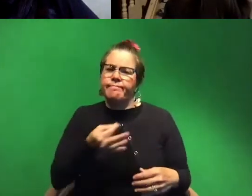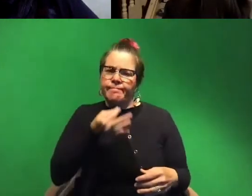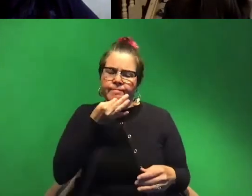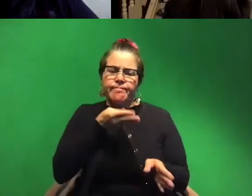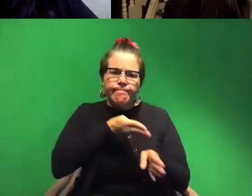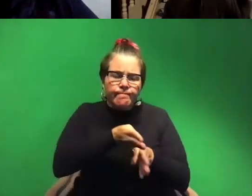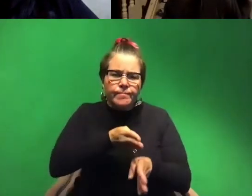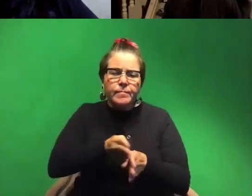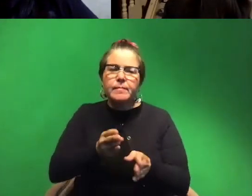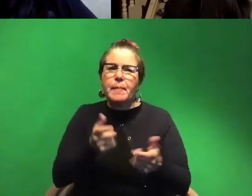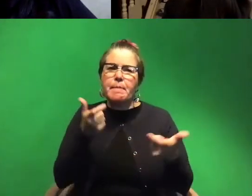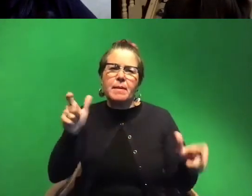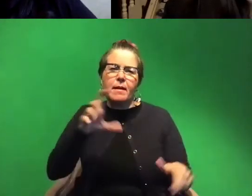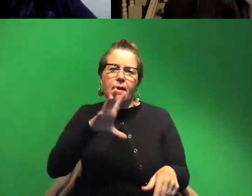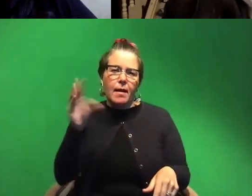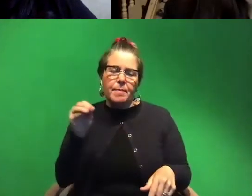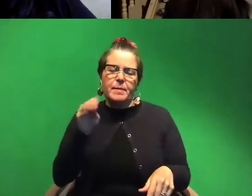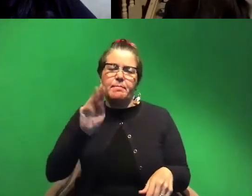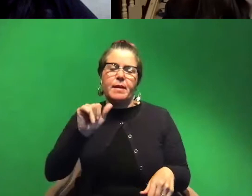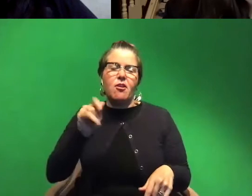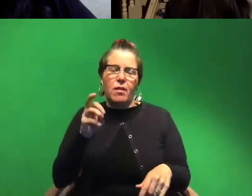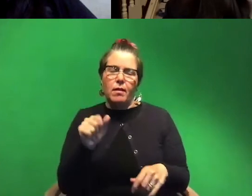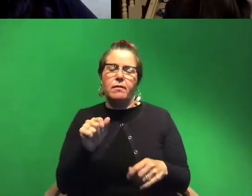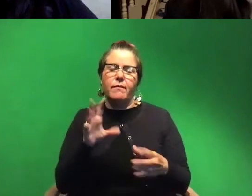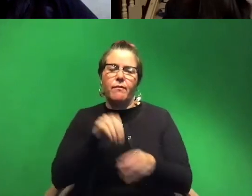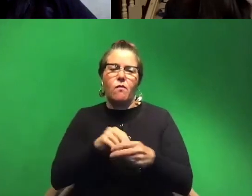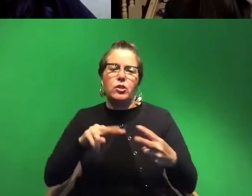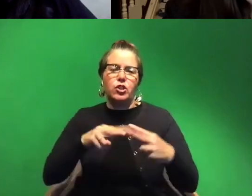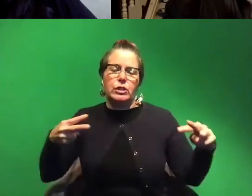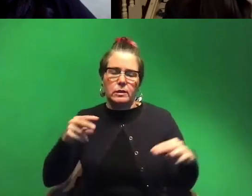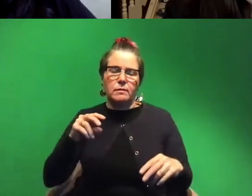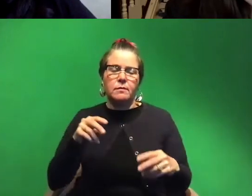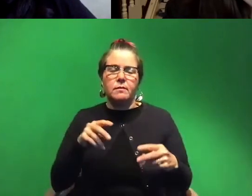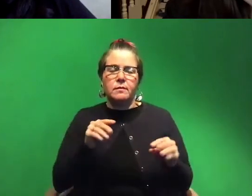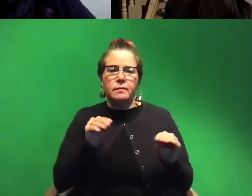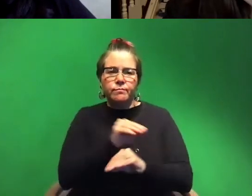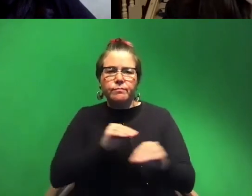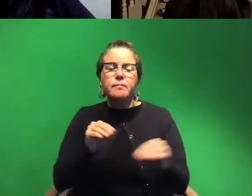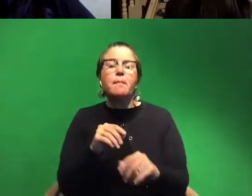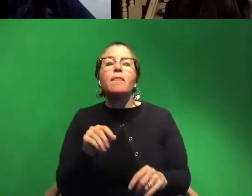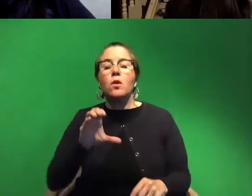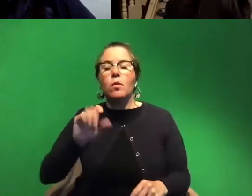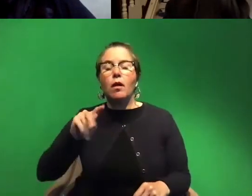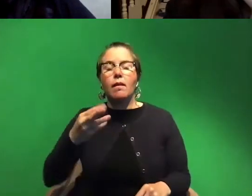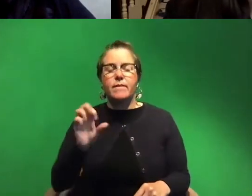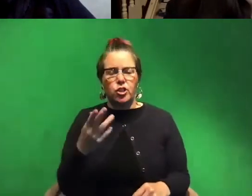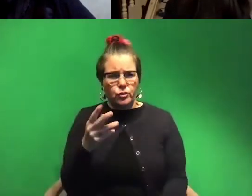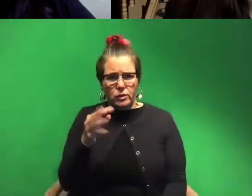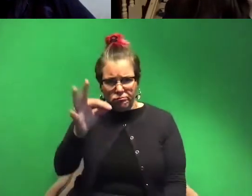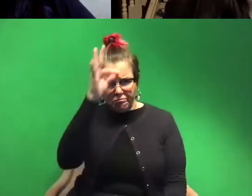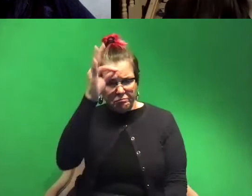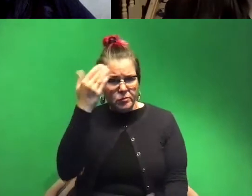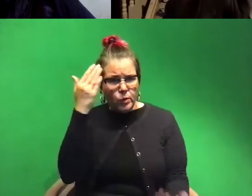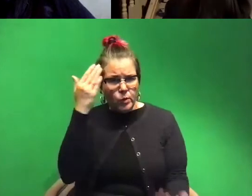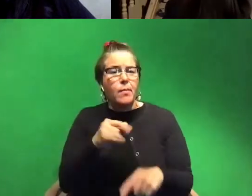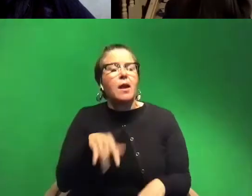of at these big companies in the Bay Area that do gene sequencing. And the cuttlefish was the least known, and so that's why we were interested. The